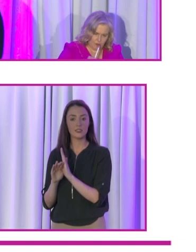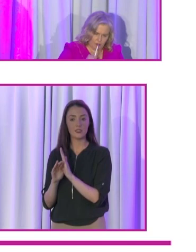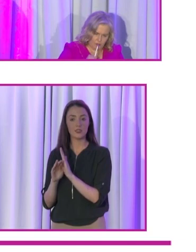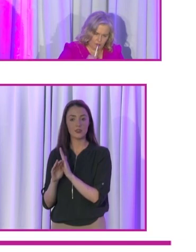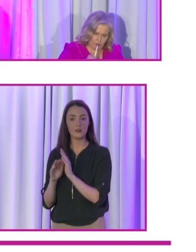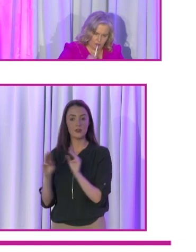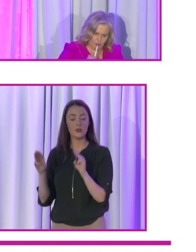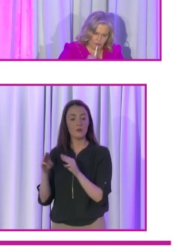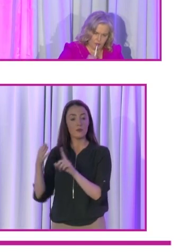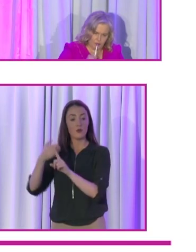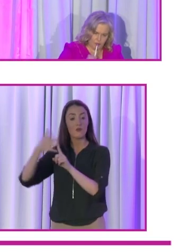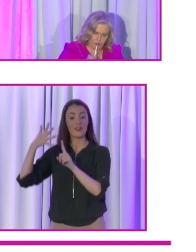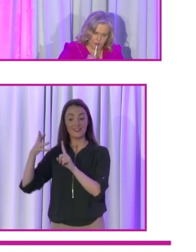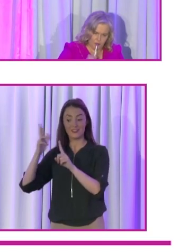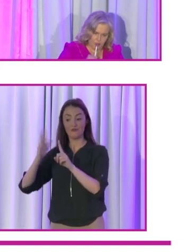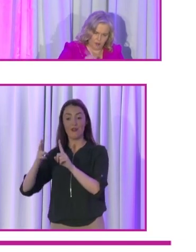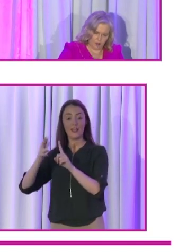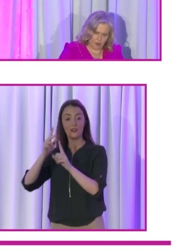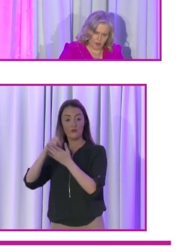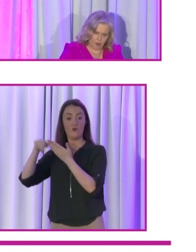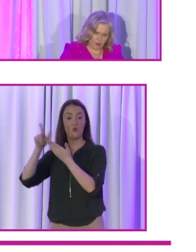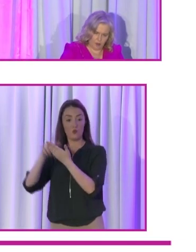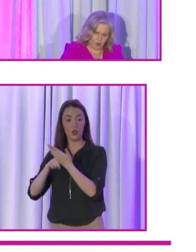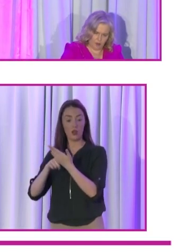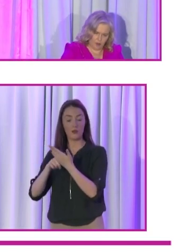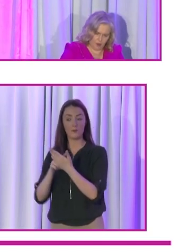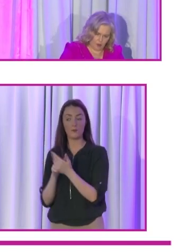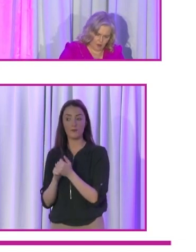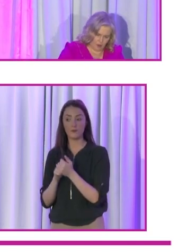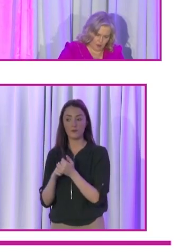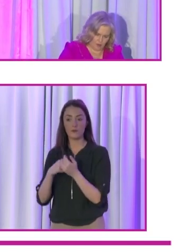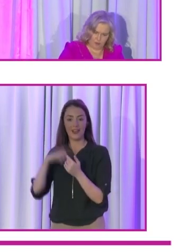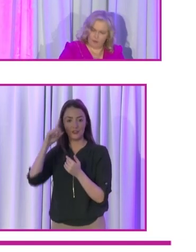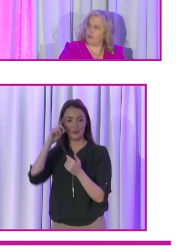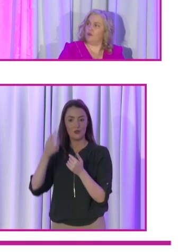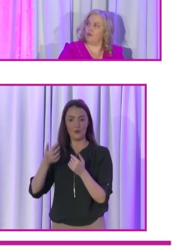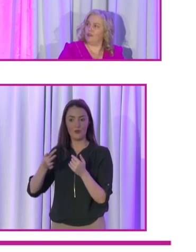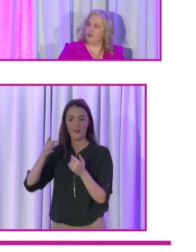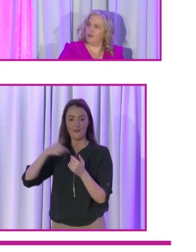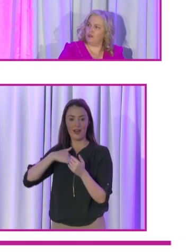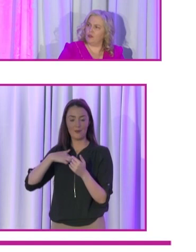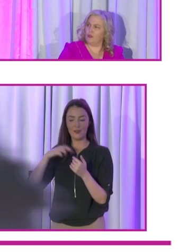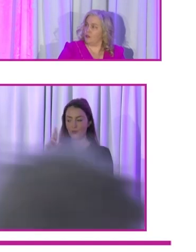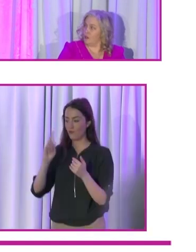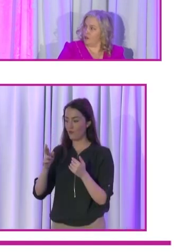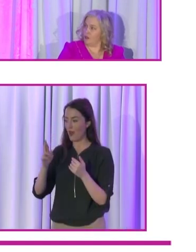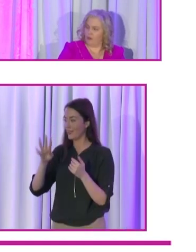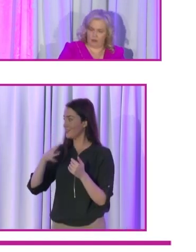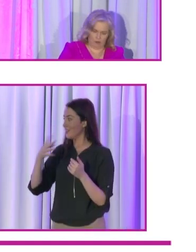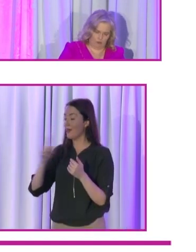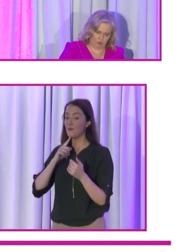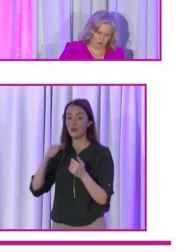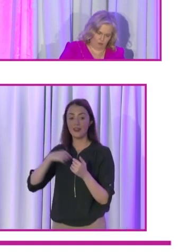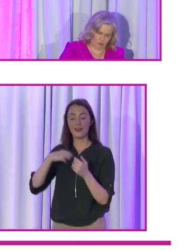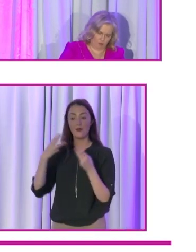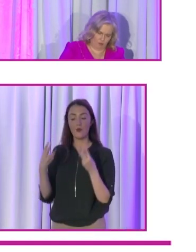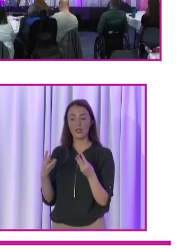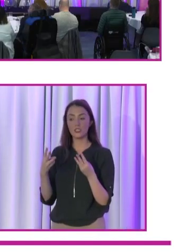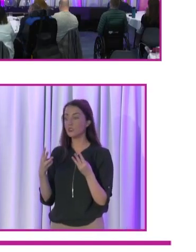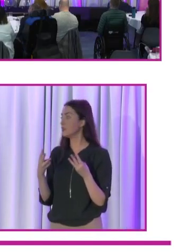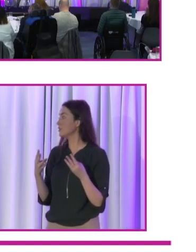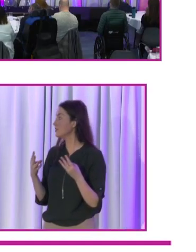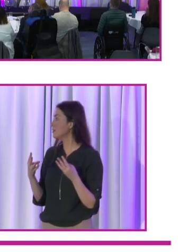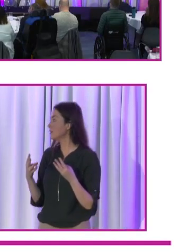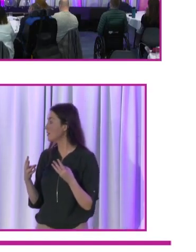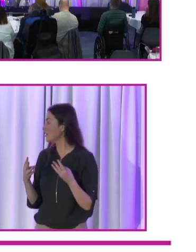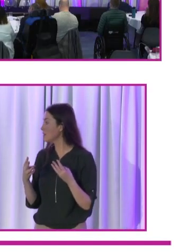recognizing the right to vote. So I don't know if I'm in the right slides, but I will just